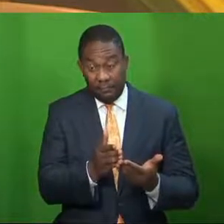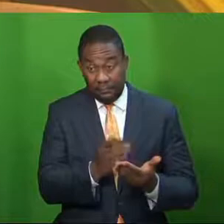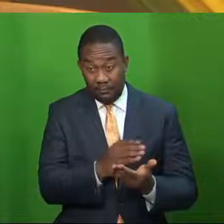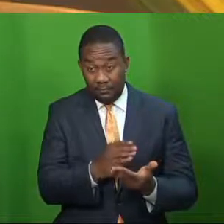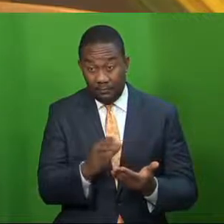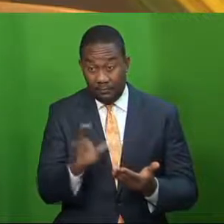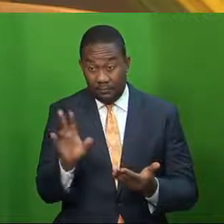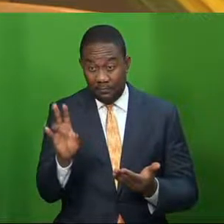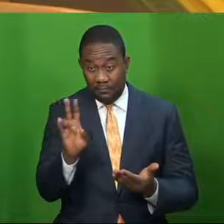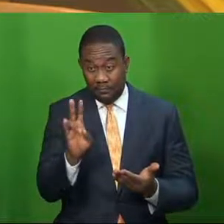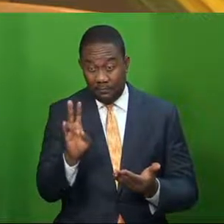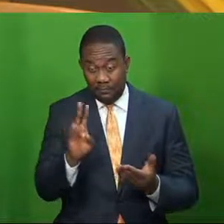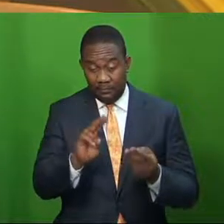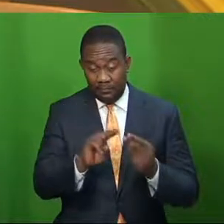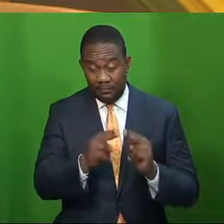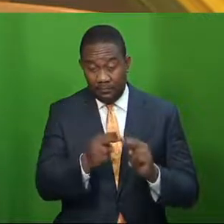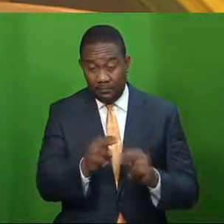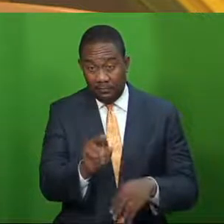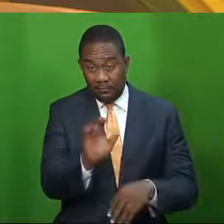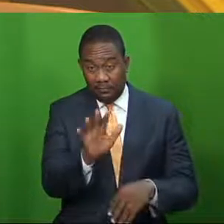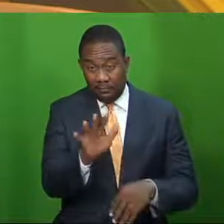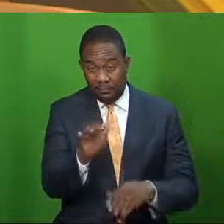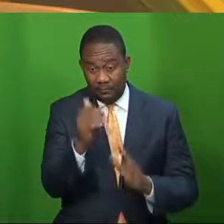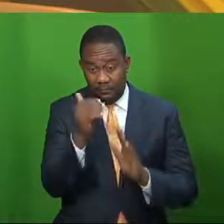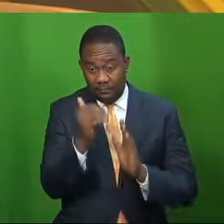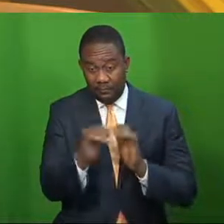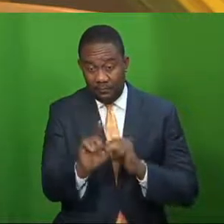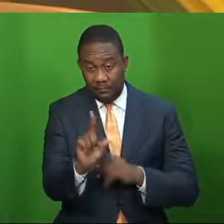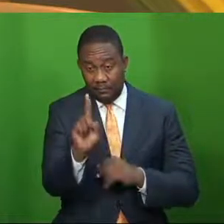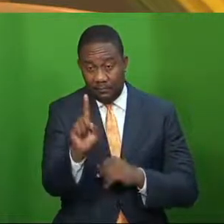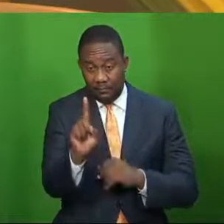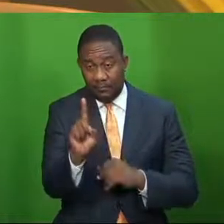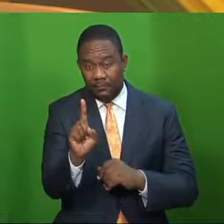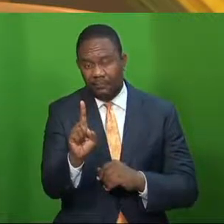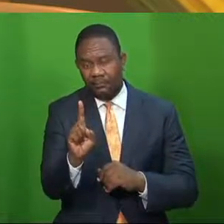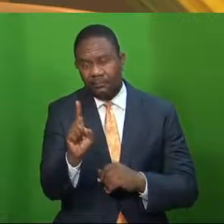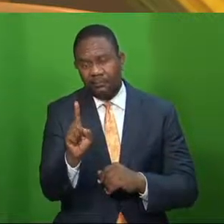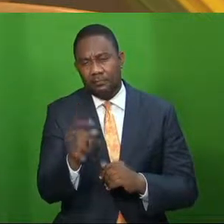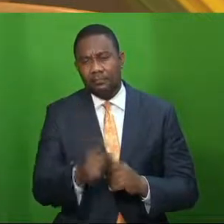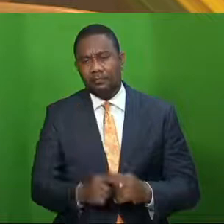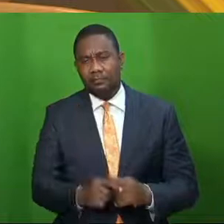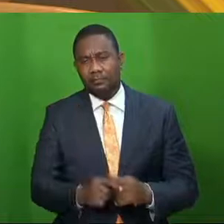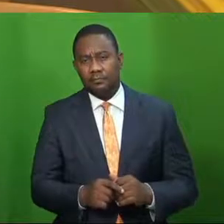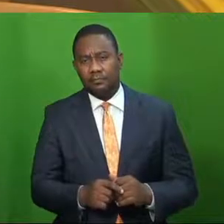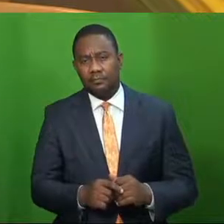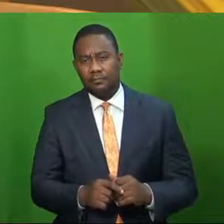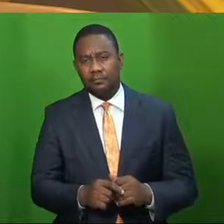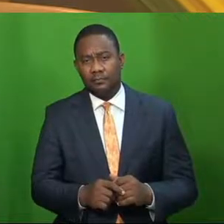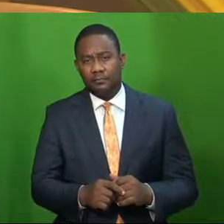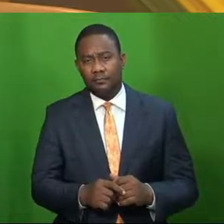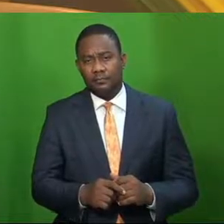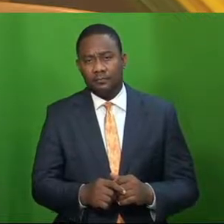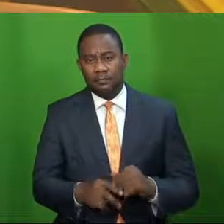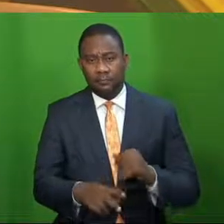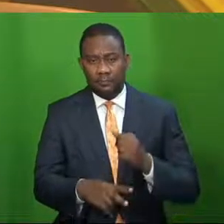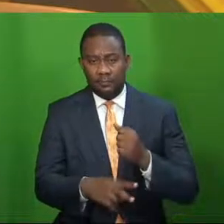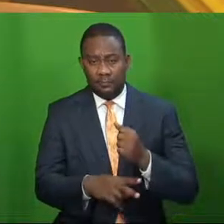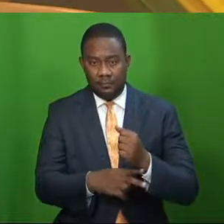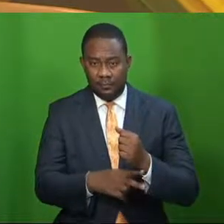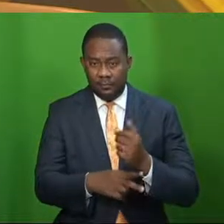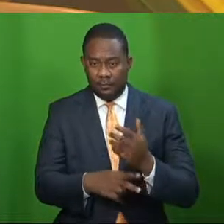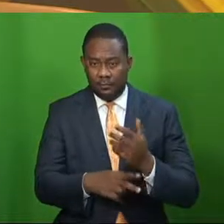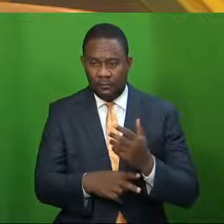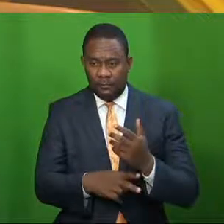item number 5, paragraph 1. I believe the Deputy Majority Leader was drawing your attention to the